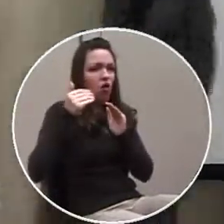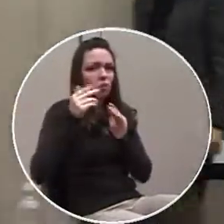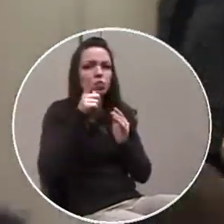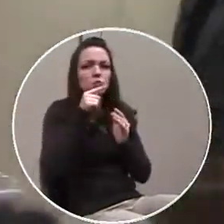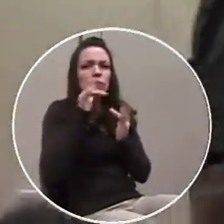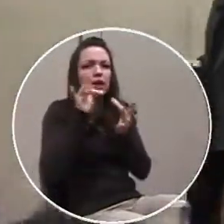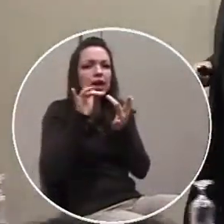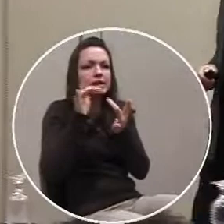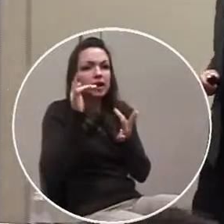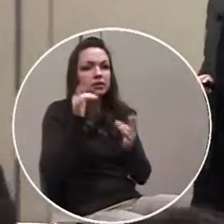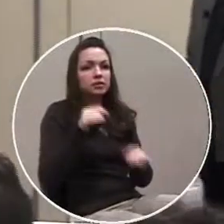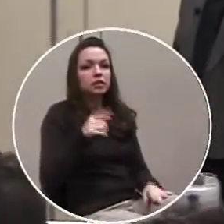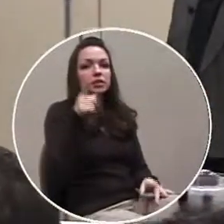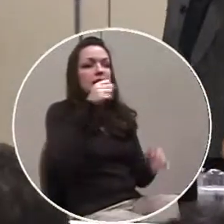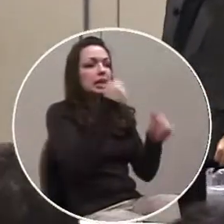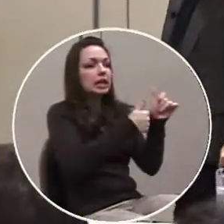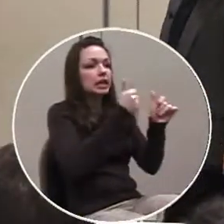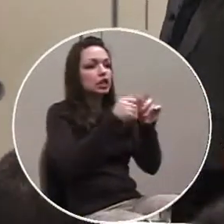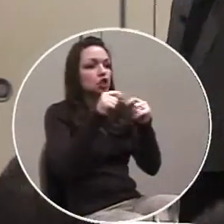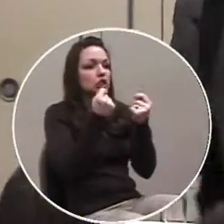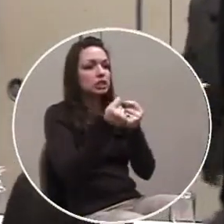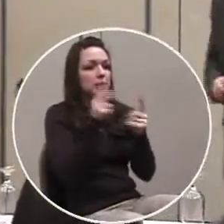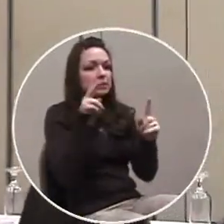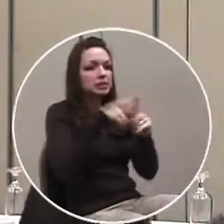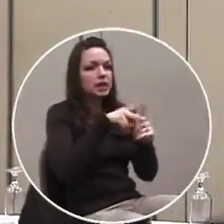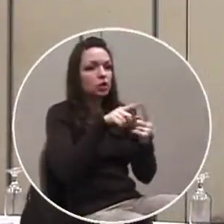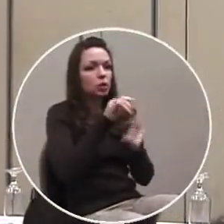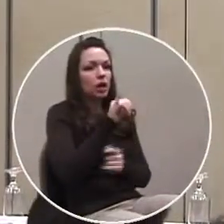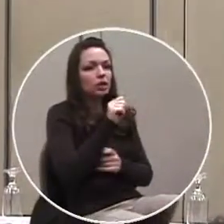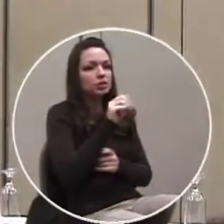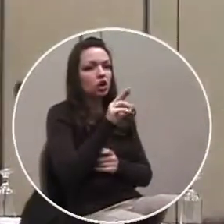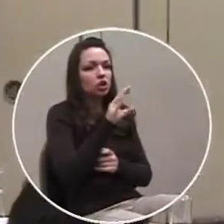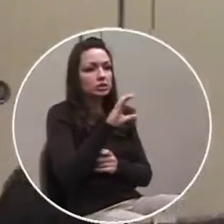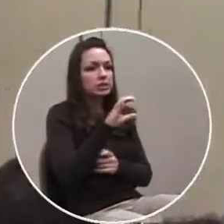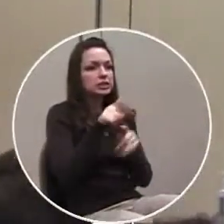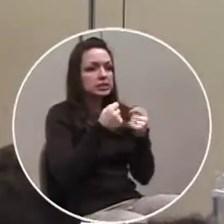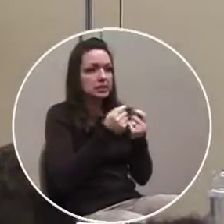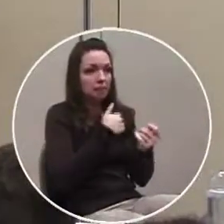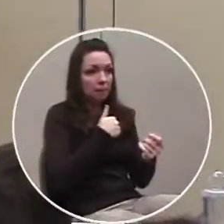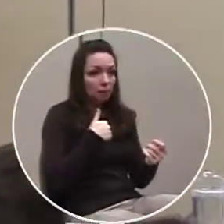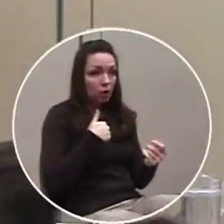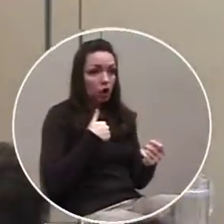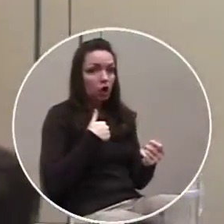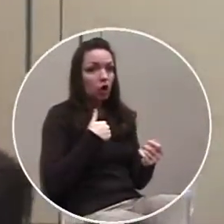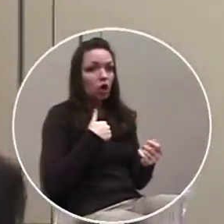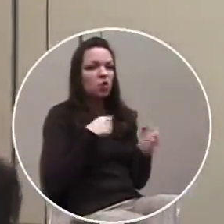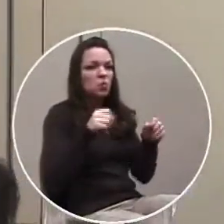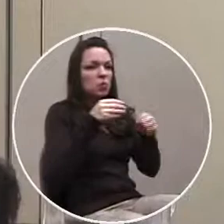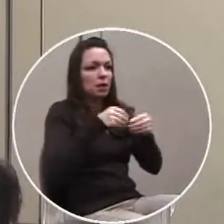expertise? Each of these teams is assigned to an ISRC team member, and they pass out